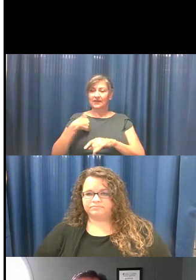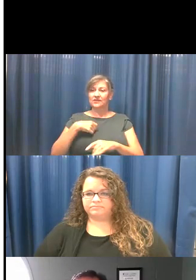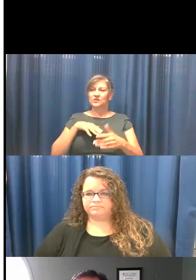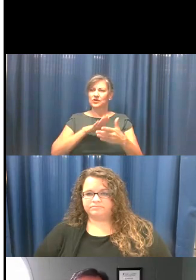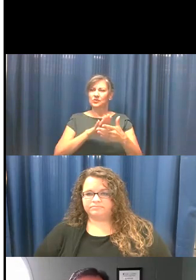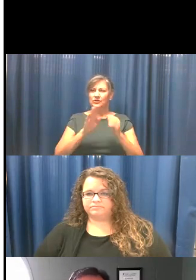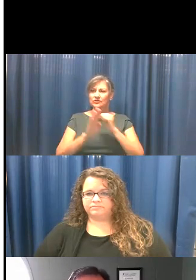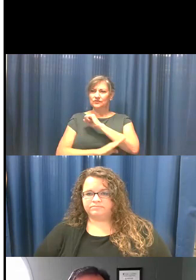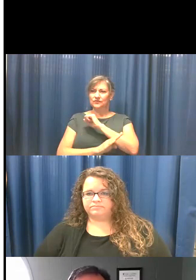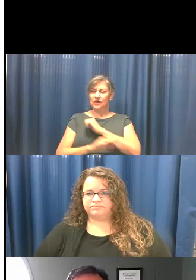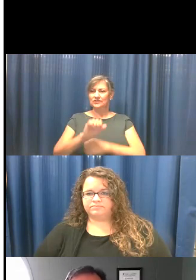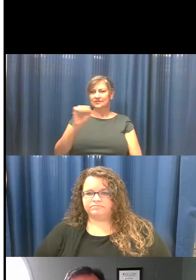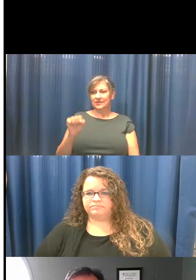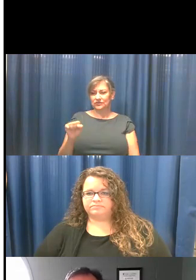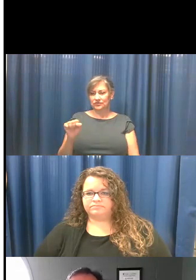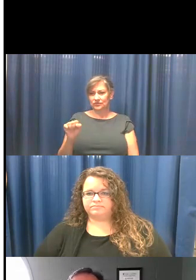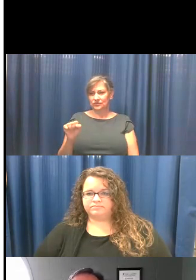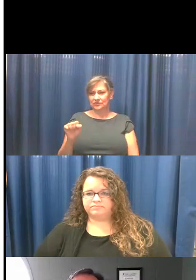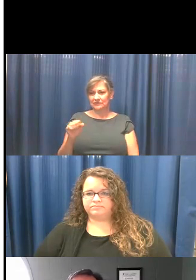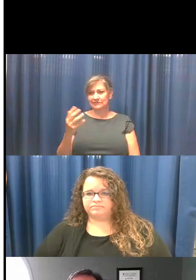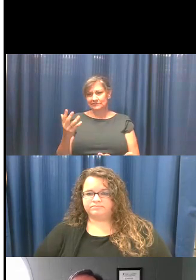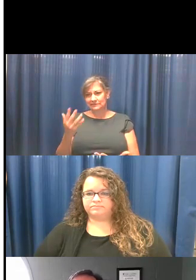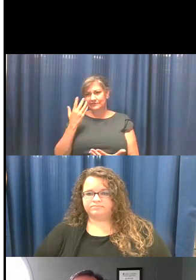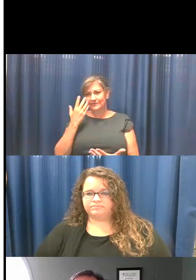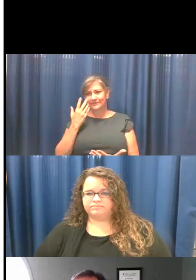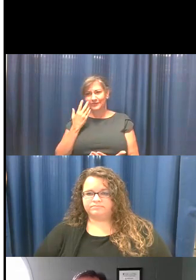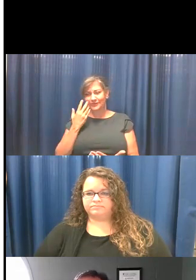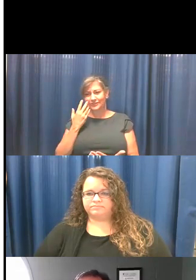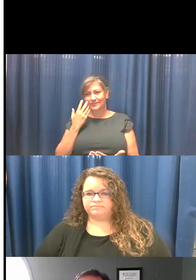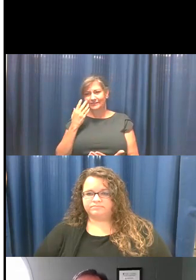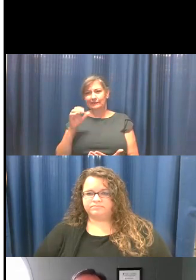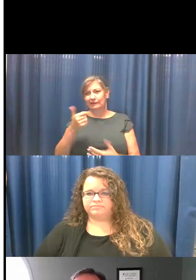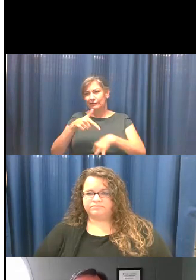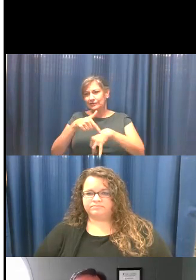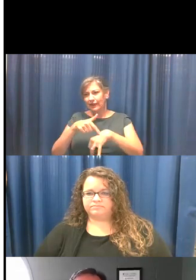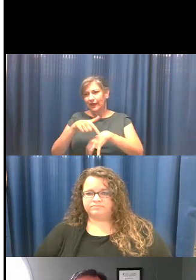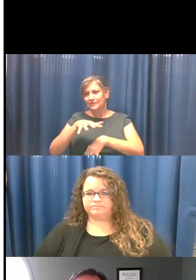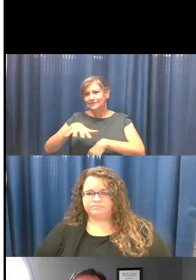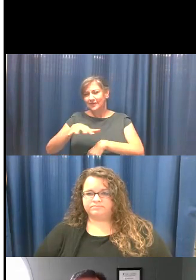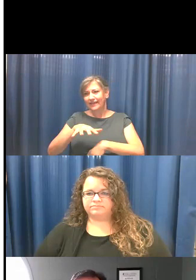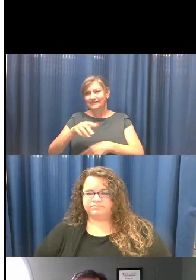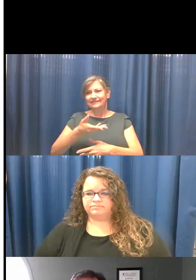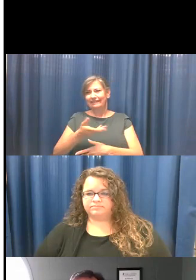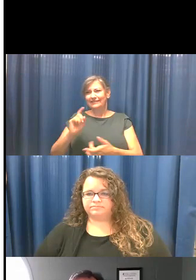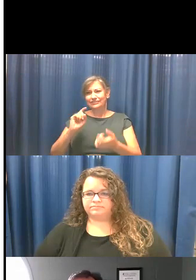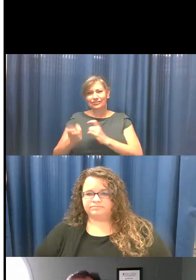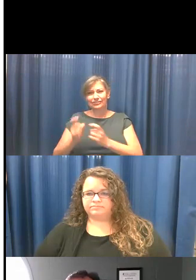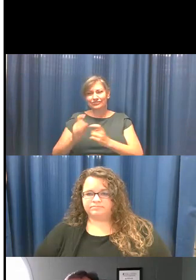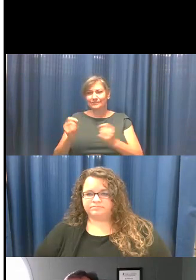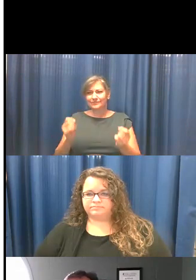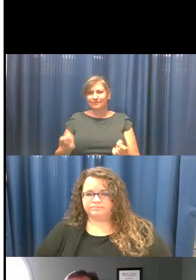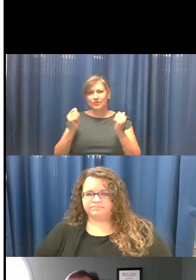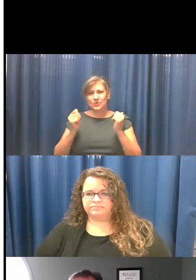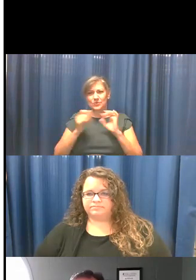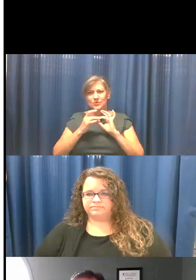fall semester, we're in, unfortunately, another time and space of things changing rapidly with COVID.